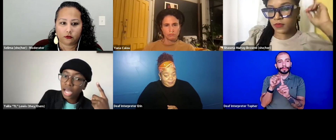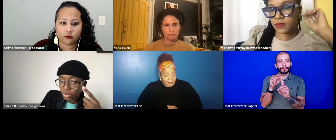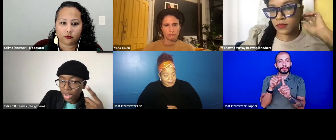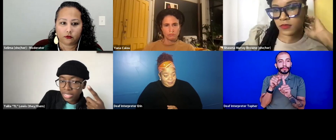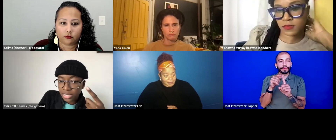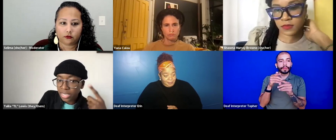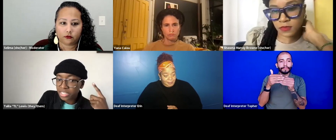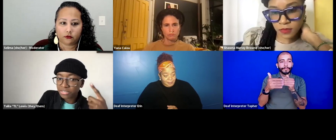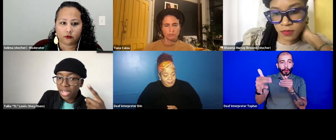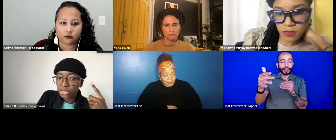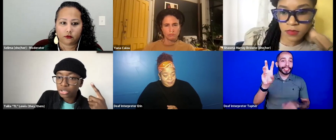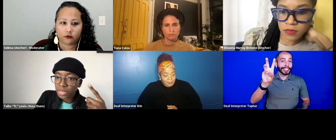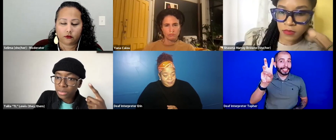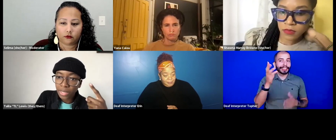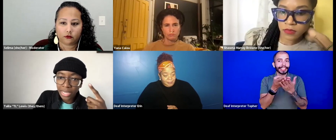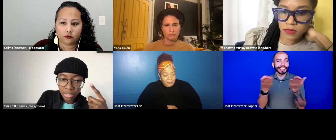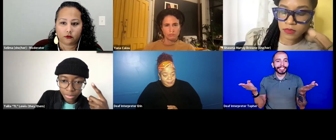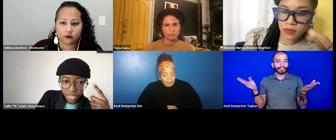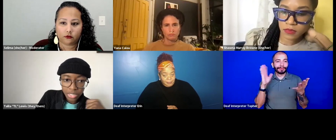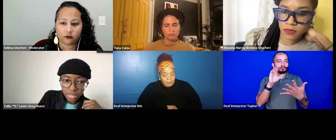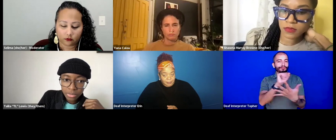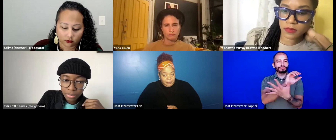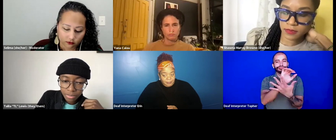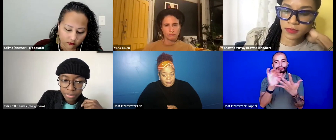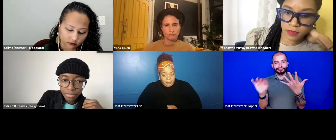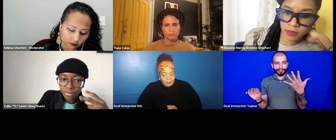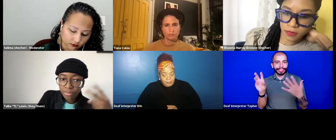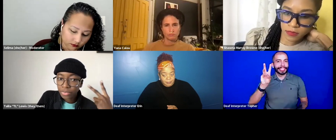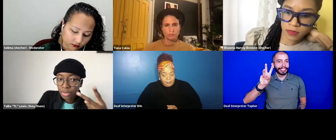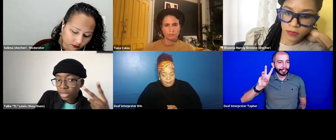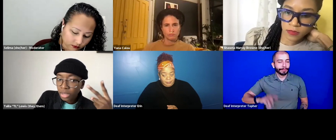Continuously otherizes and devalues people and communities.